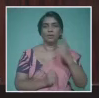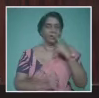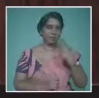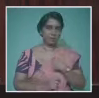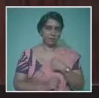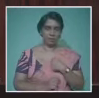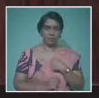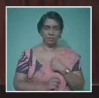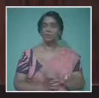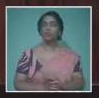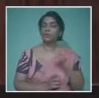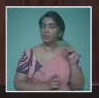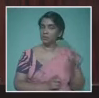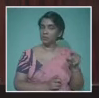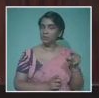for that briefing,